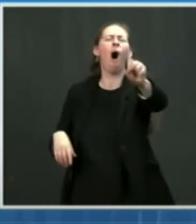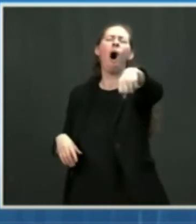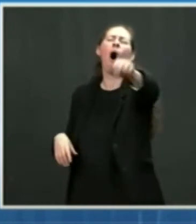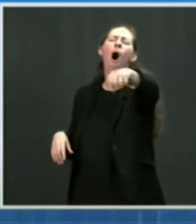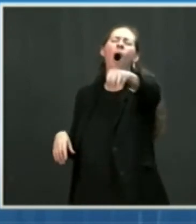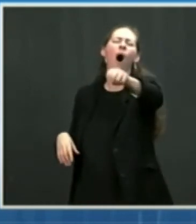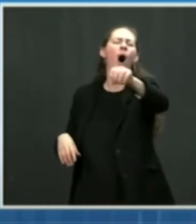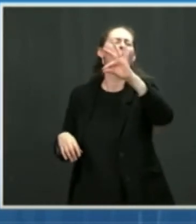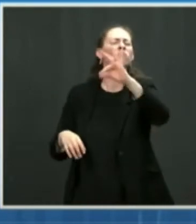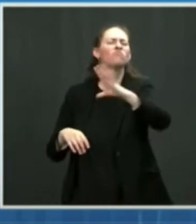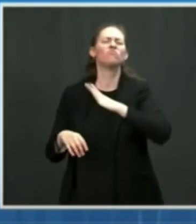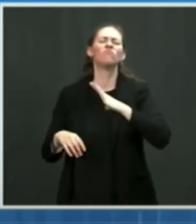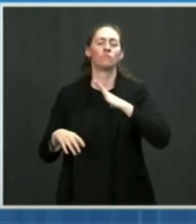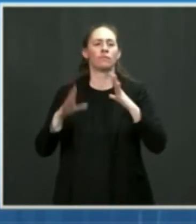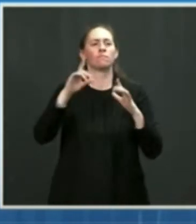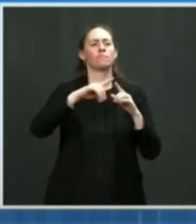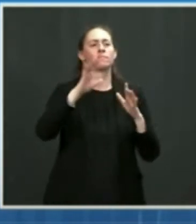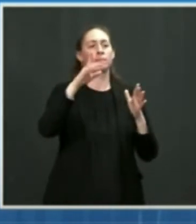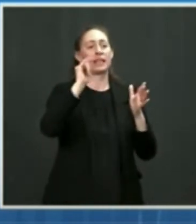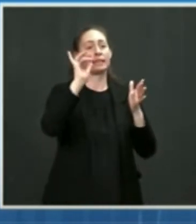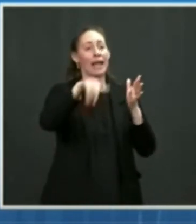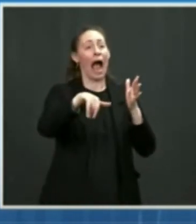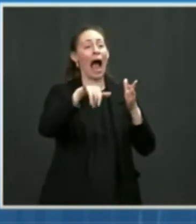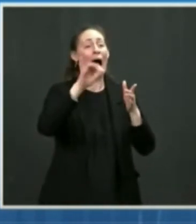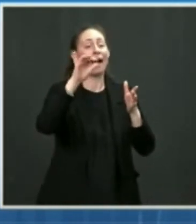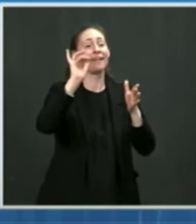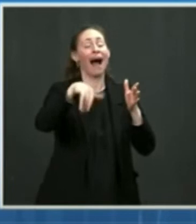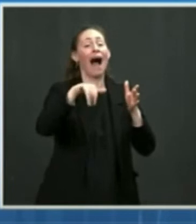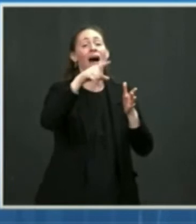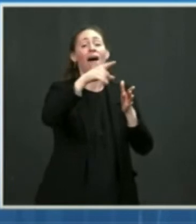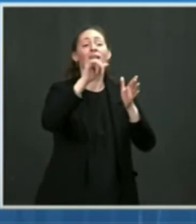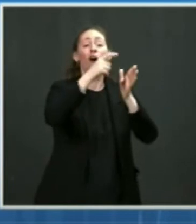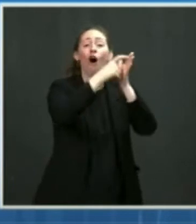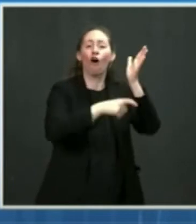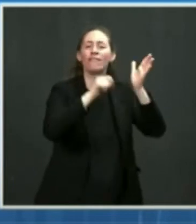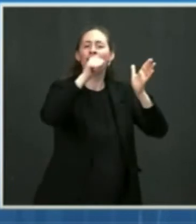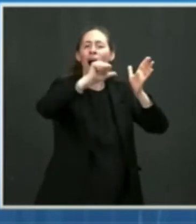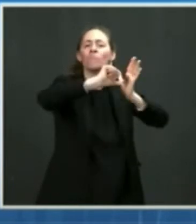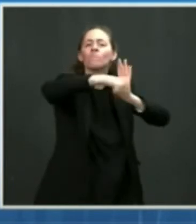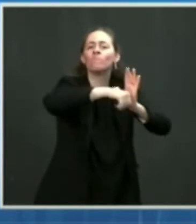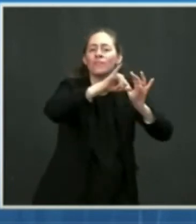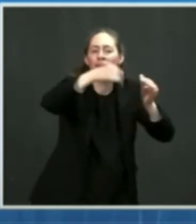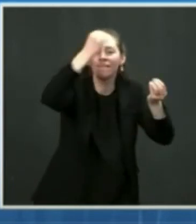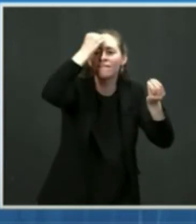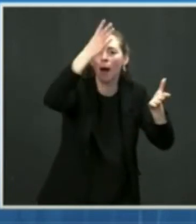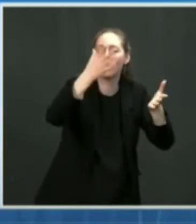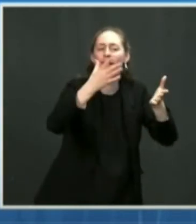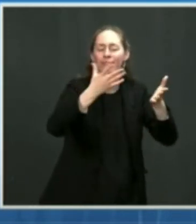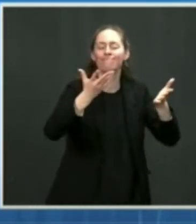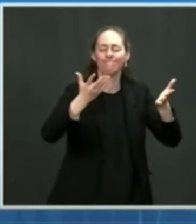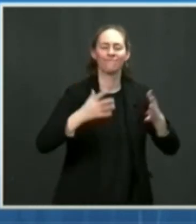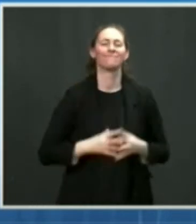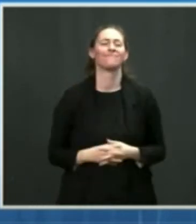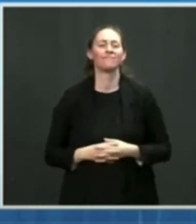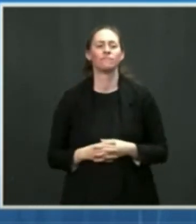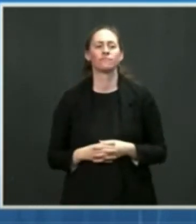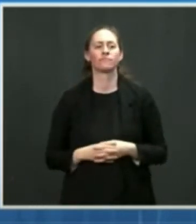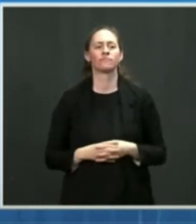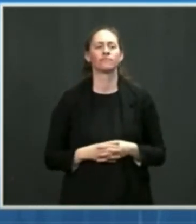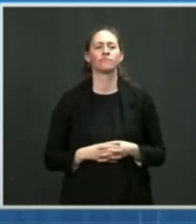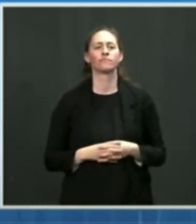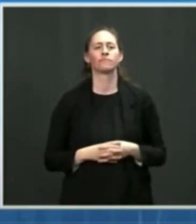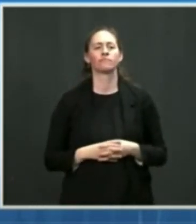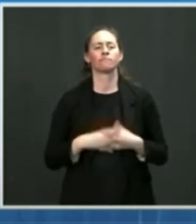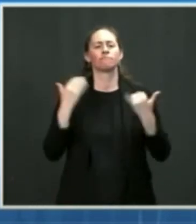headline. It had everything else, but it was missing the headline. There was a second question about multi-generational households, and I'm